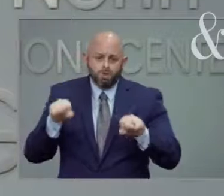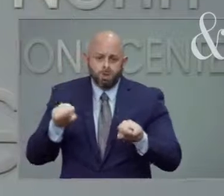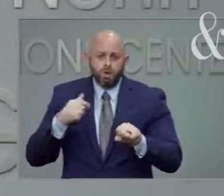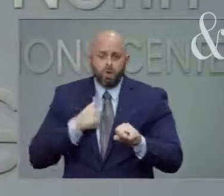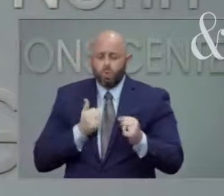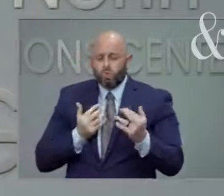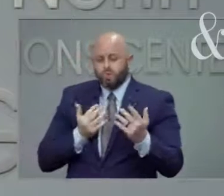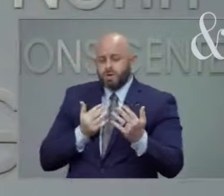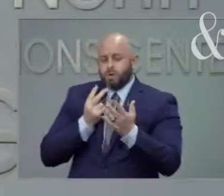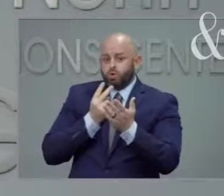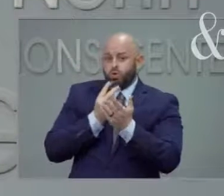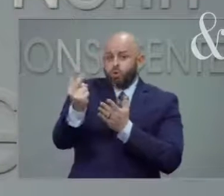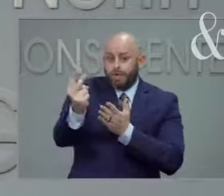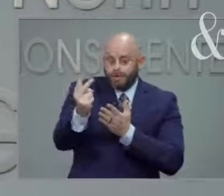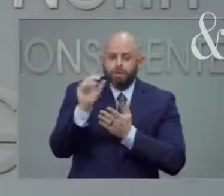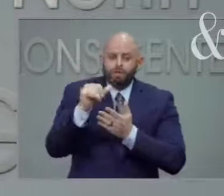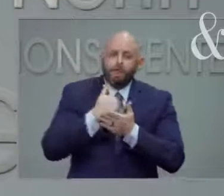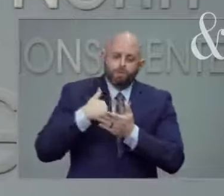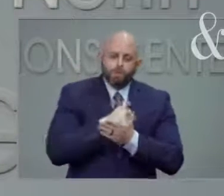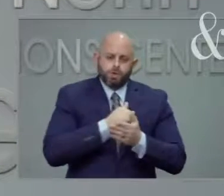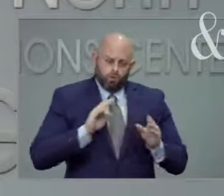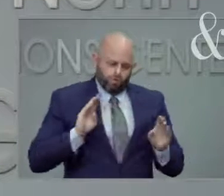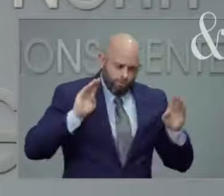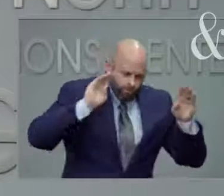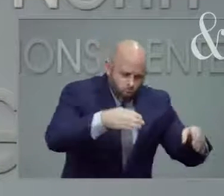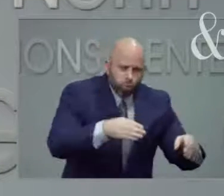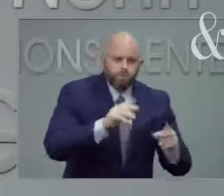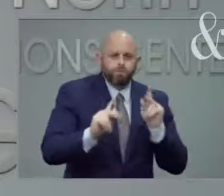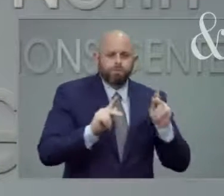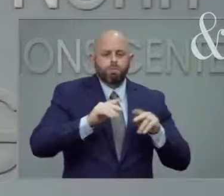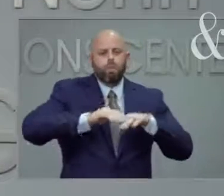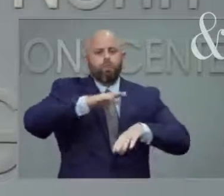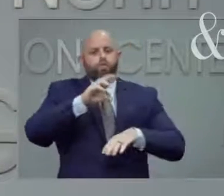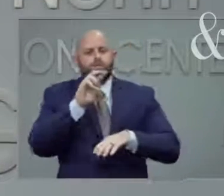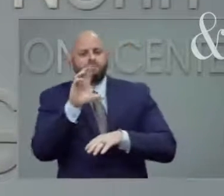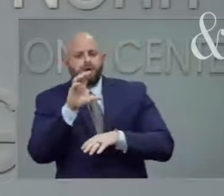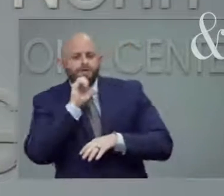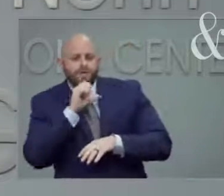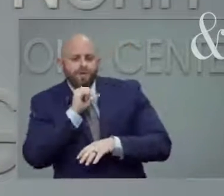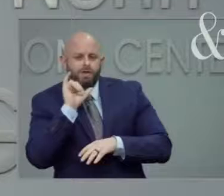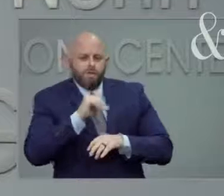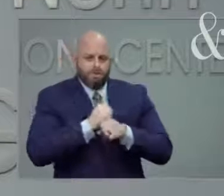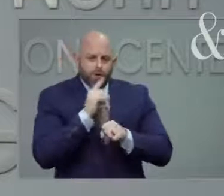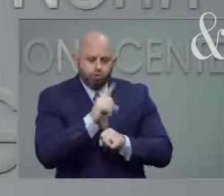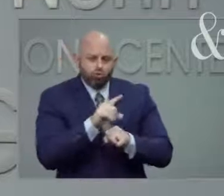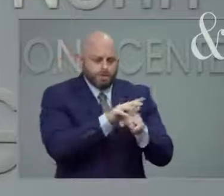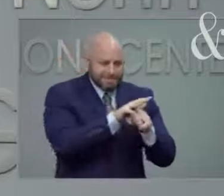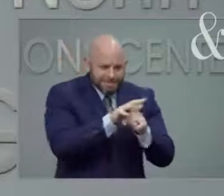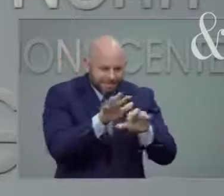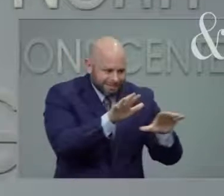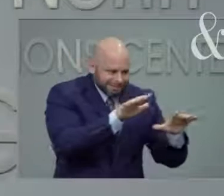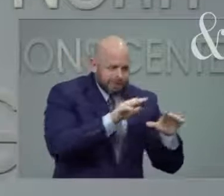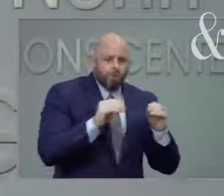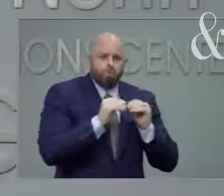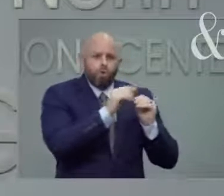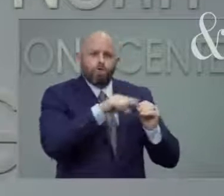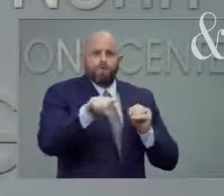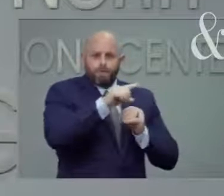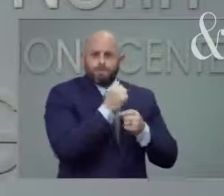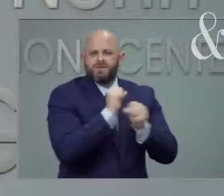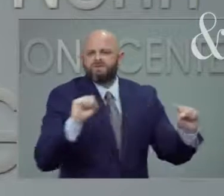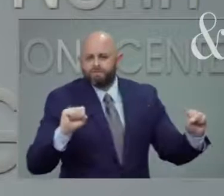2 more weeks, though, to continue to build on that 65 and older and making sure we get more and more of them